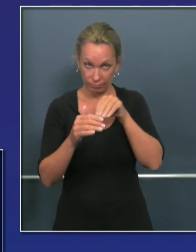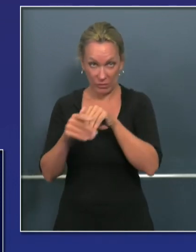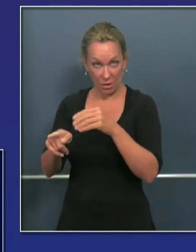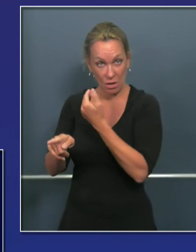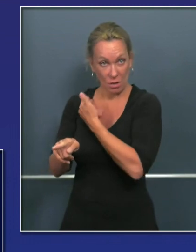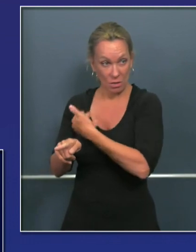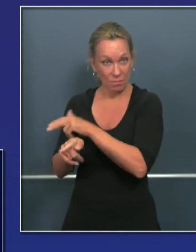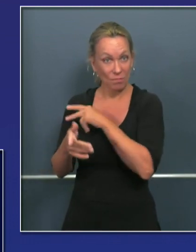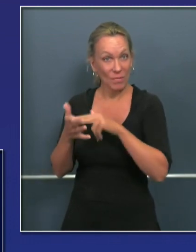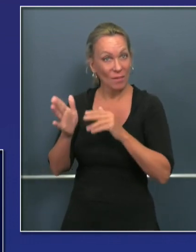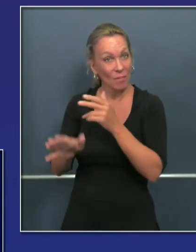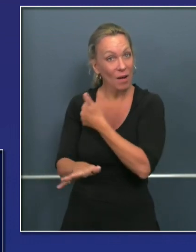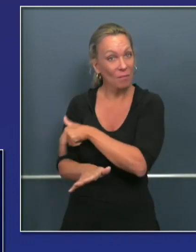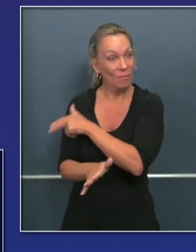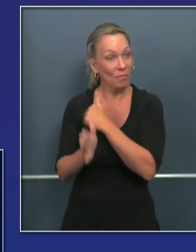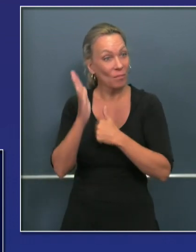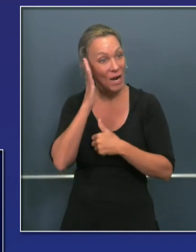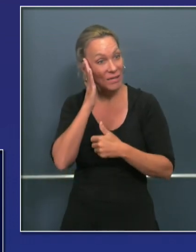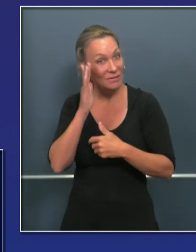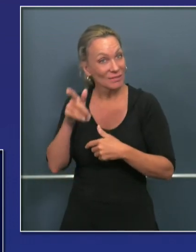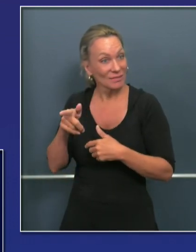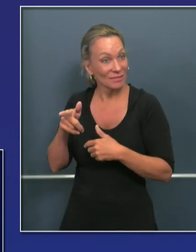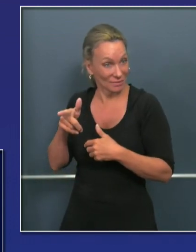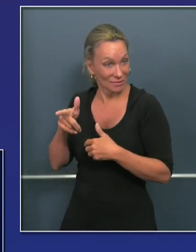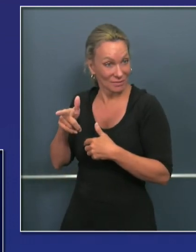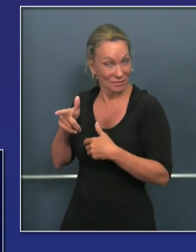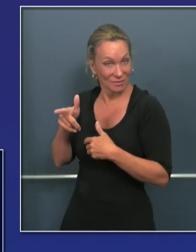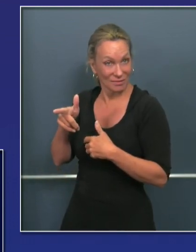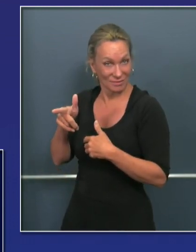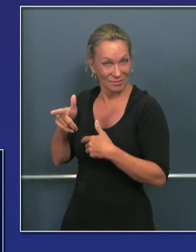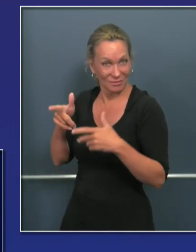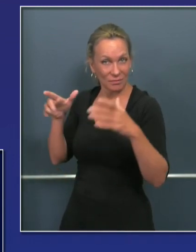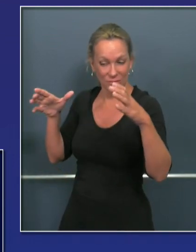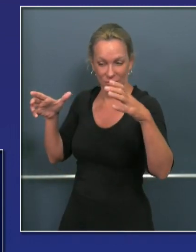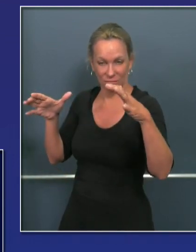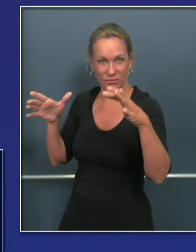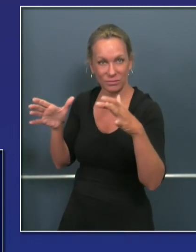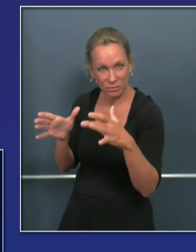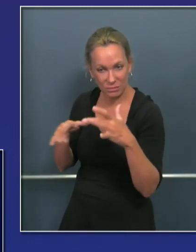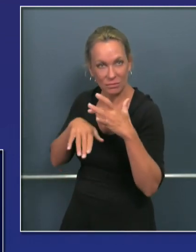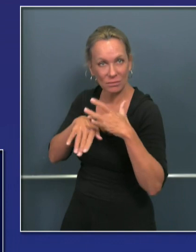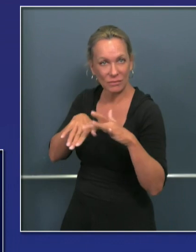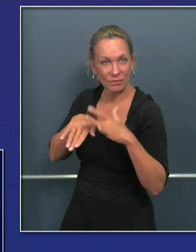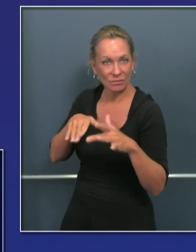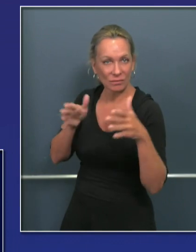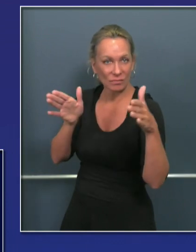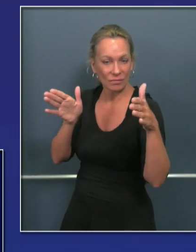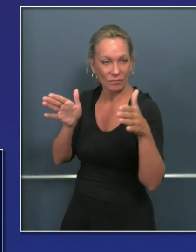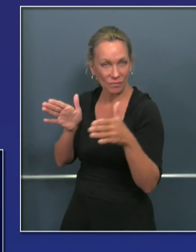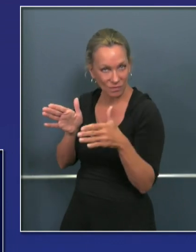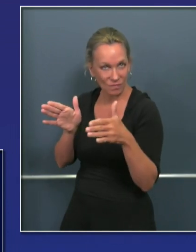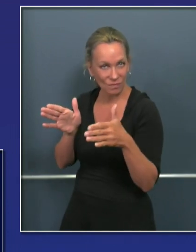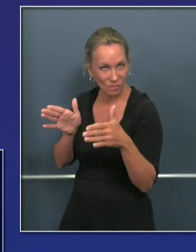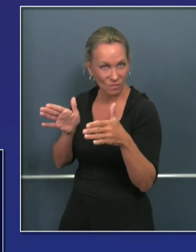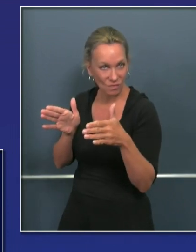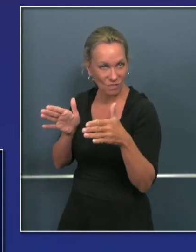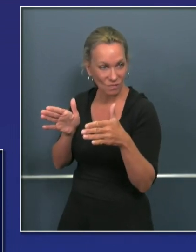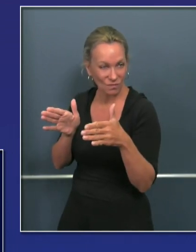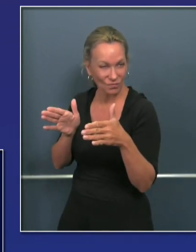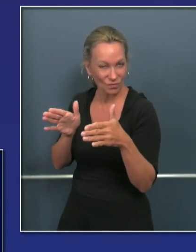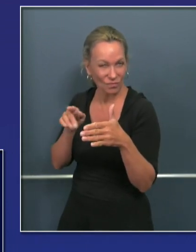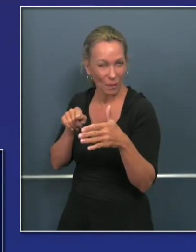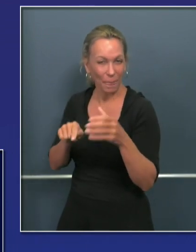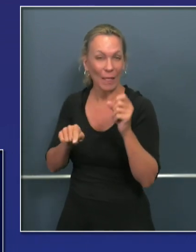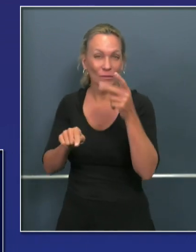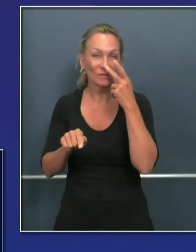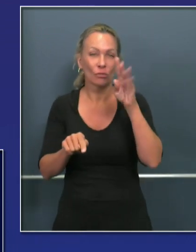capacity. Also referenced on this slide is the total number of admitted patients, just across the spectrum of patients